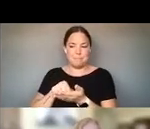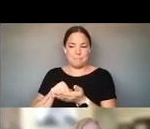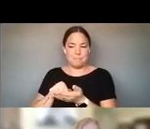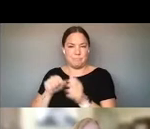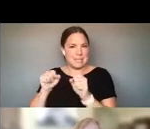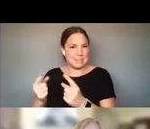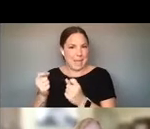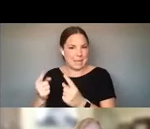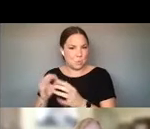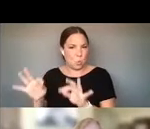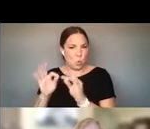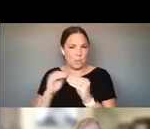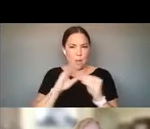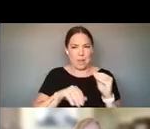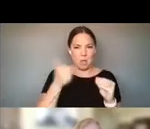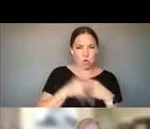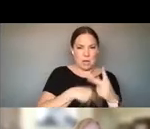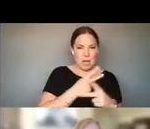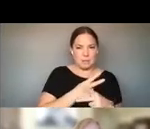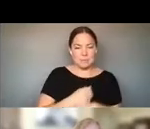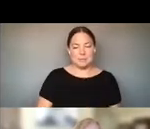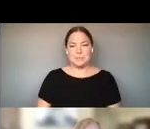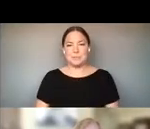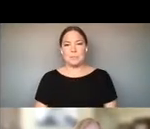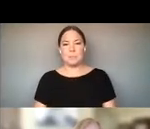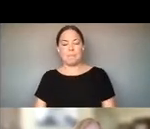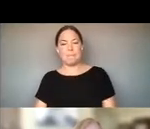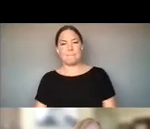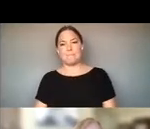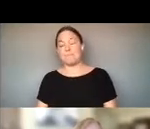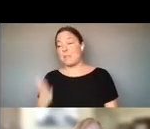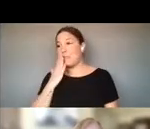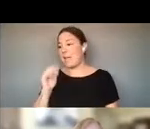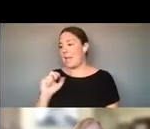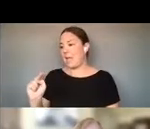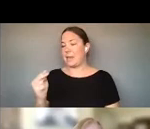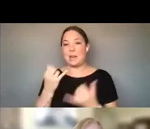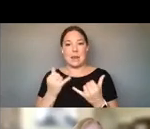Thank you, Anne. Okay, uh, this is a question that I'm going to throw to Meg.